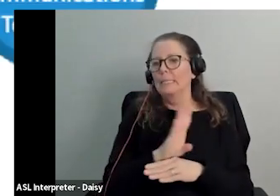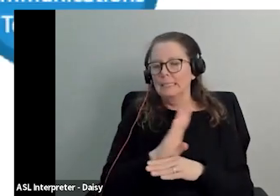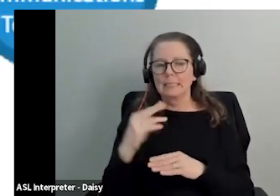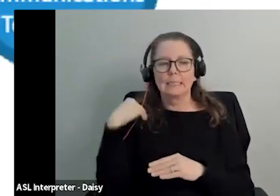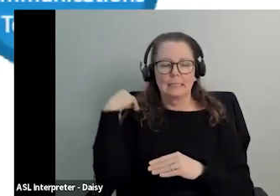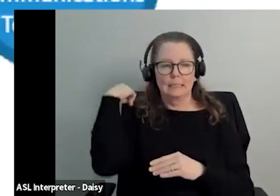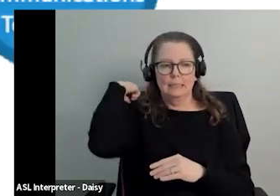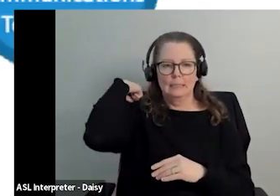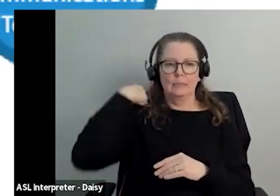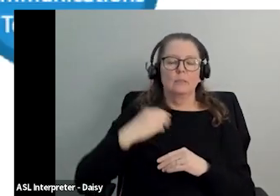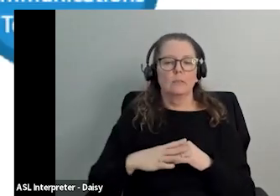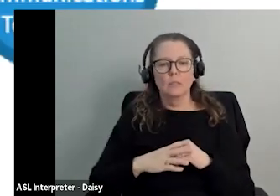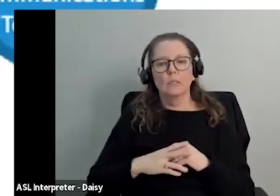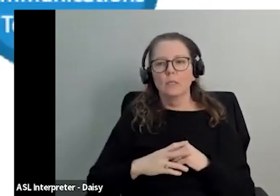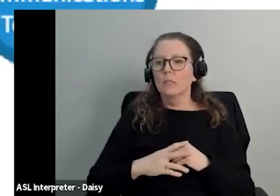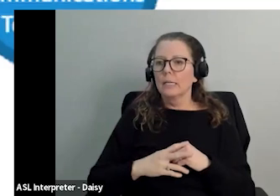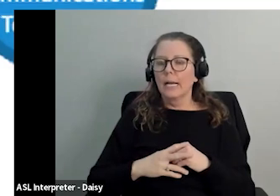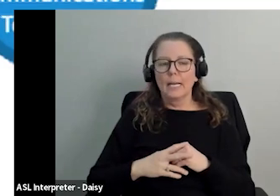so this is where you really